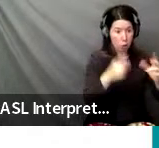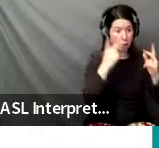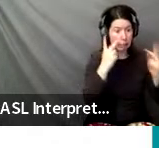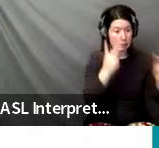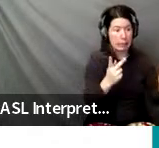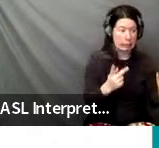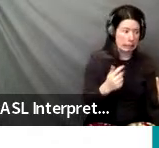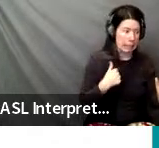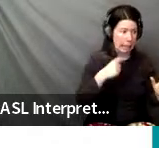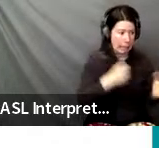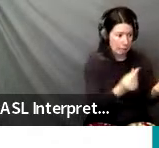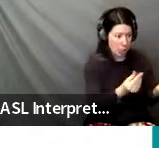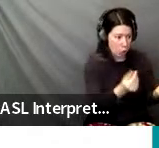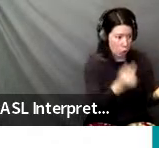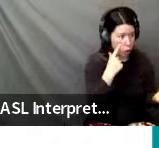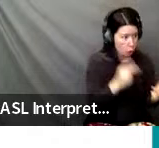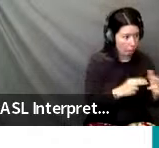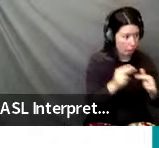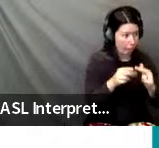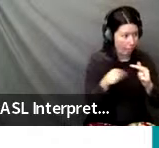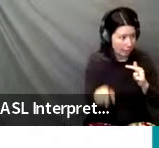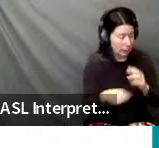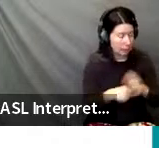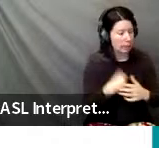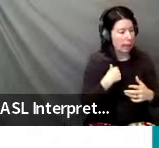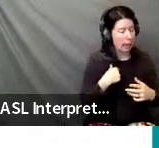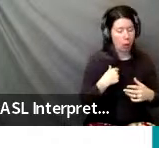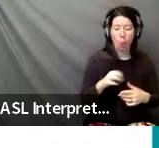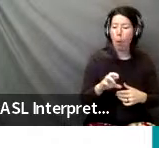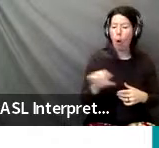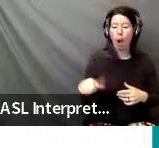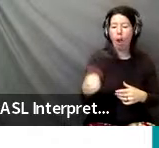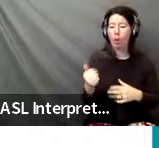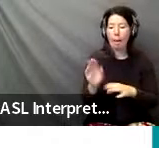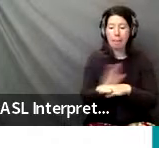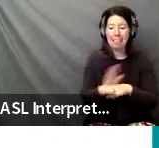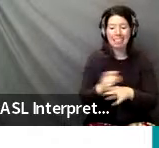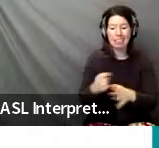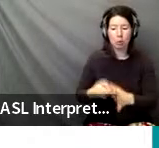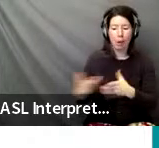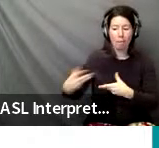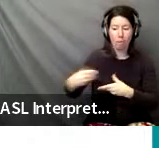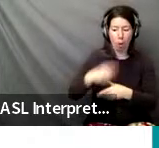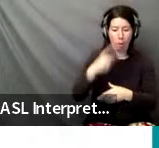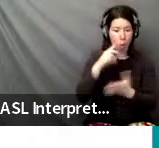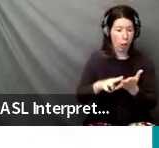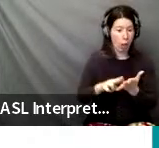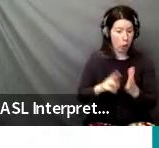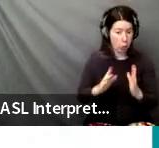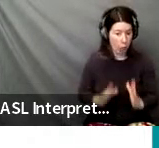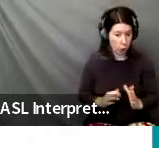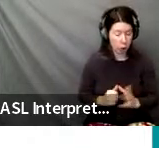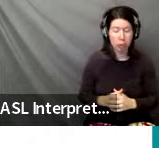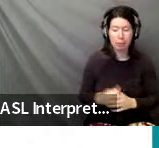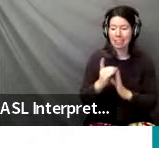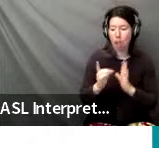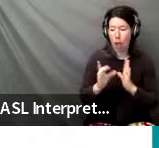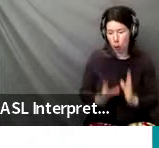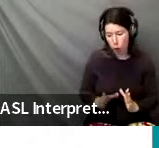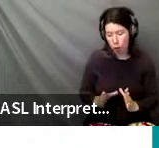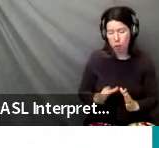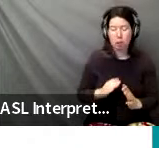need to build the program, or the different businesses that need to be involved with the contractors who are building it or the designers who are building